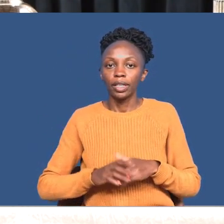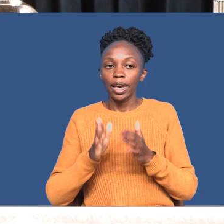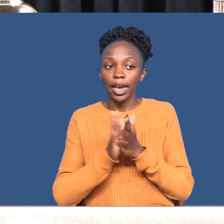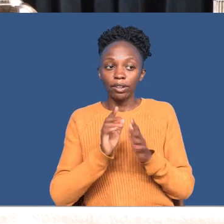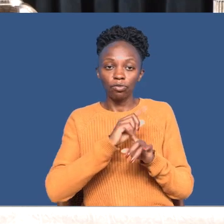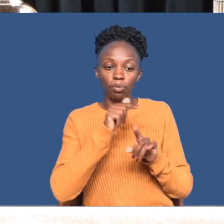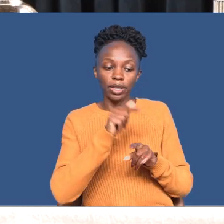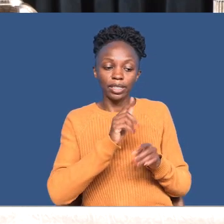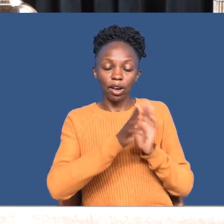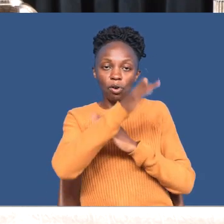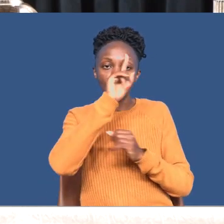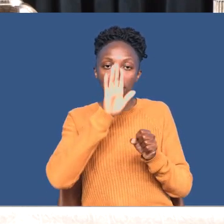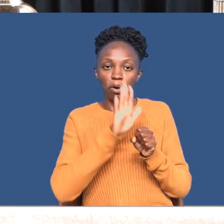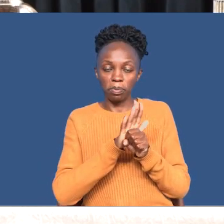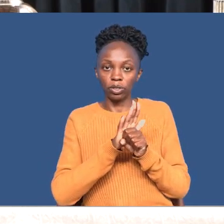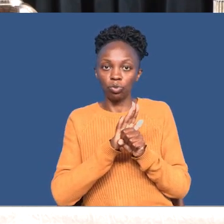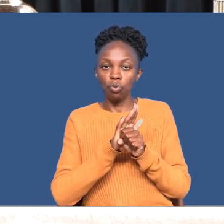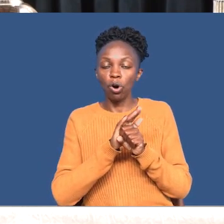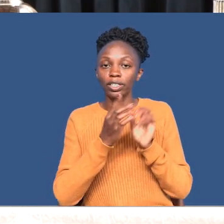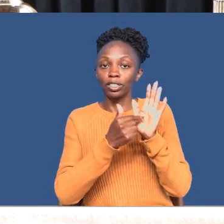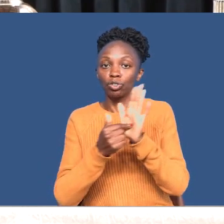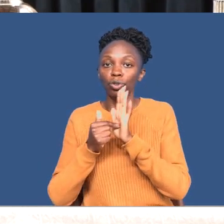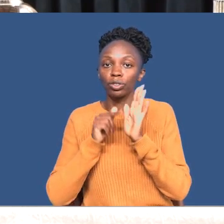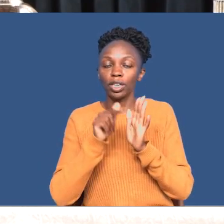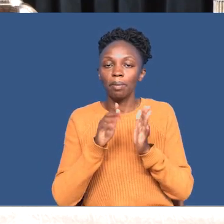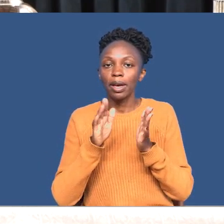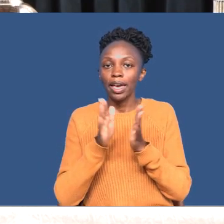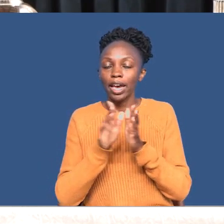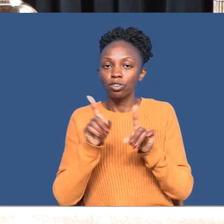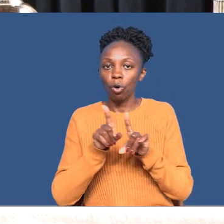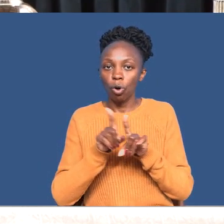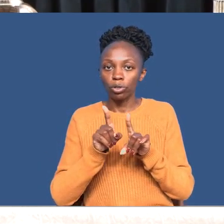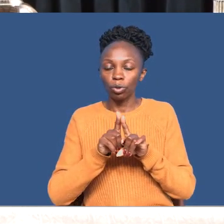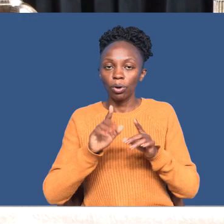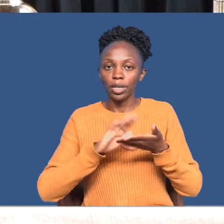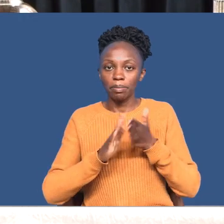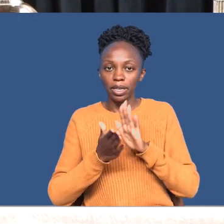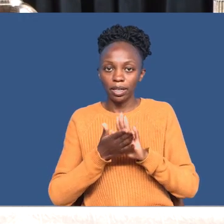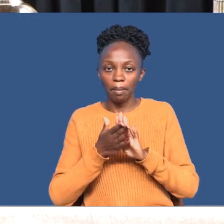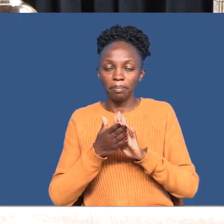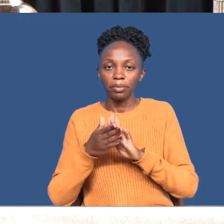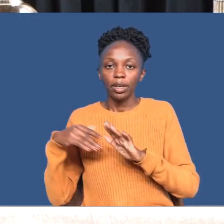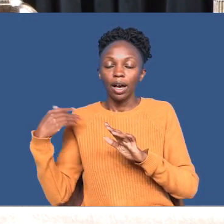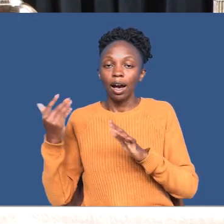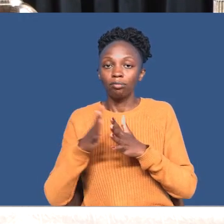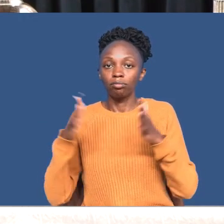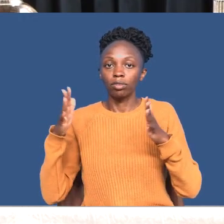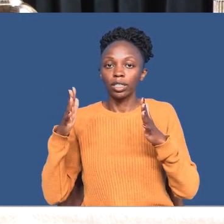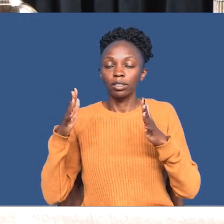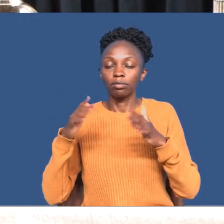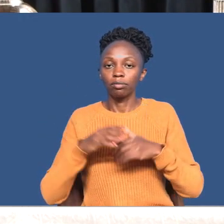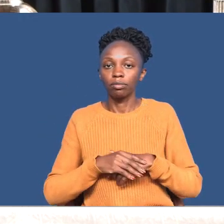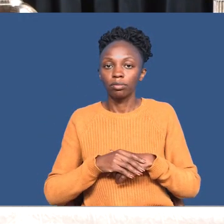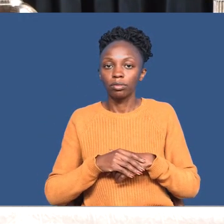God's promise was revealed to him, but also he became an intercessor on behalf of Sodom. So